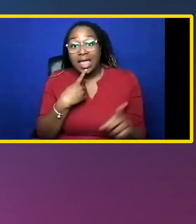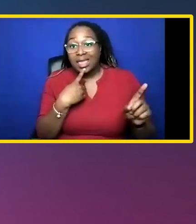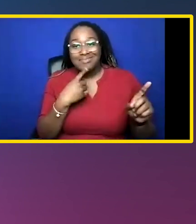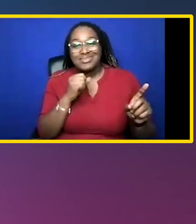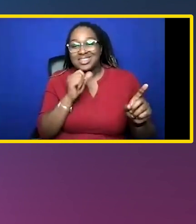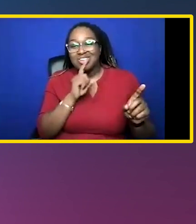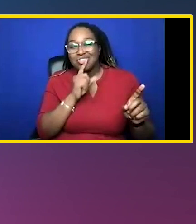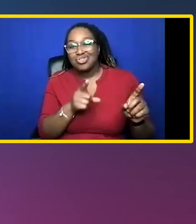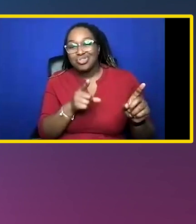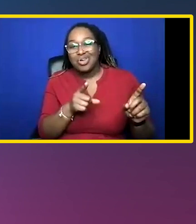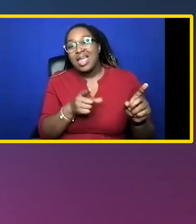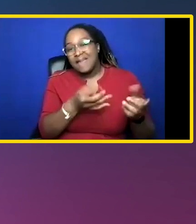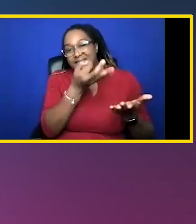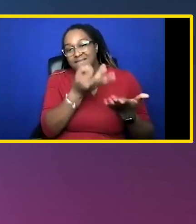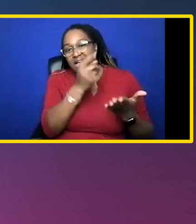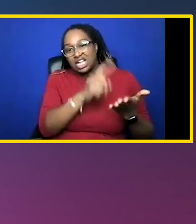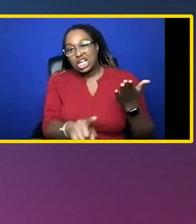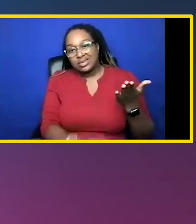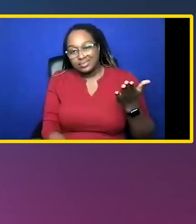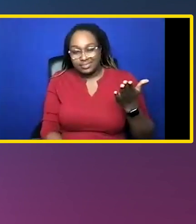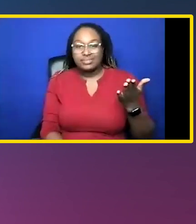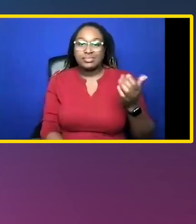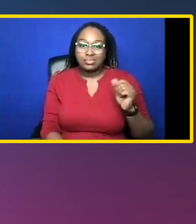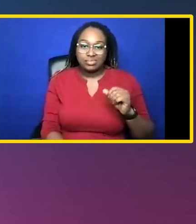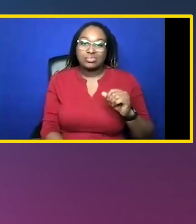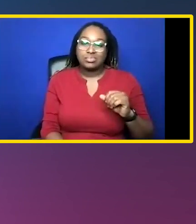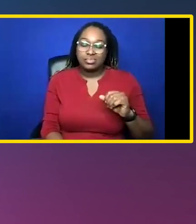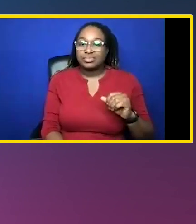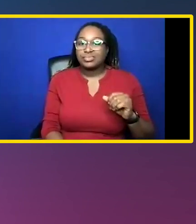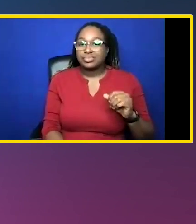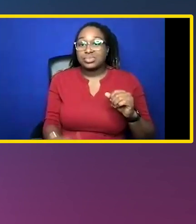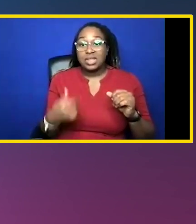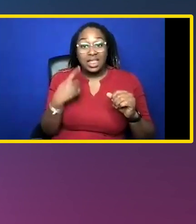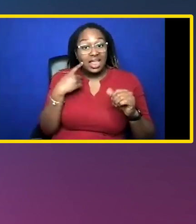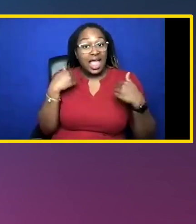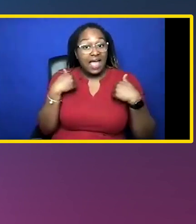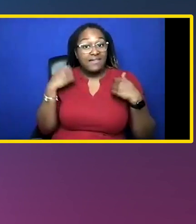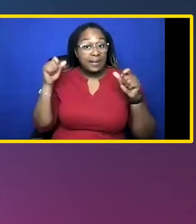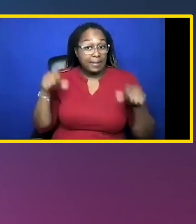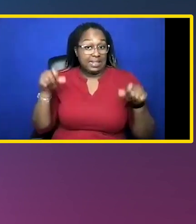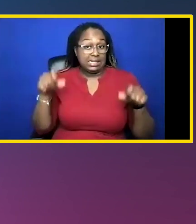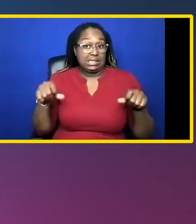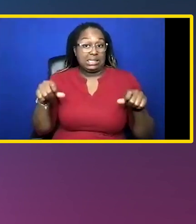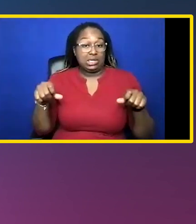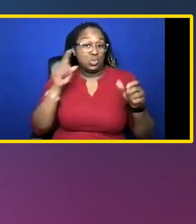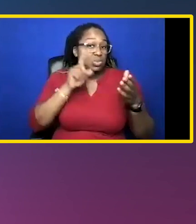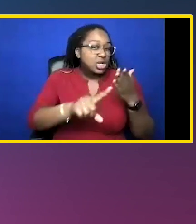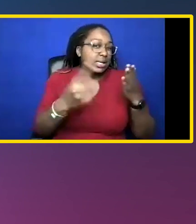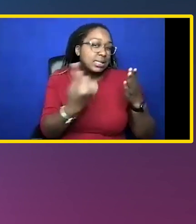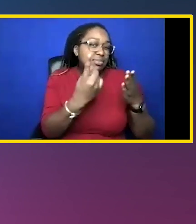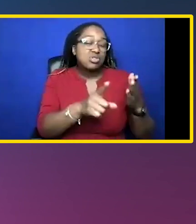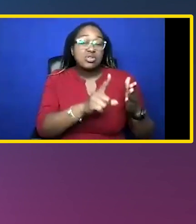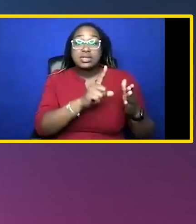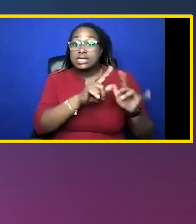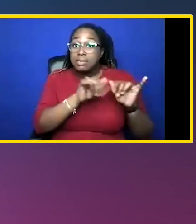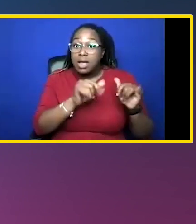not true and fact check it right there. I think having the ability to be able to check something in real